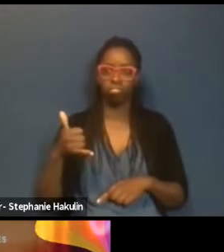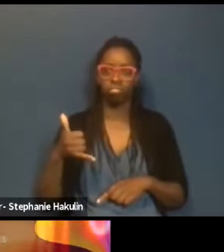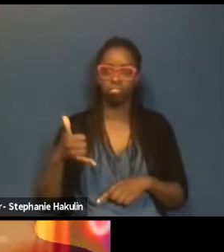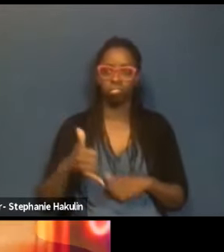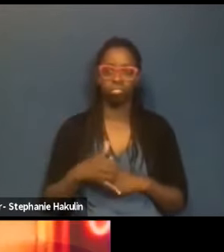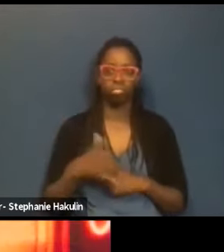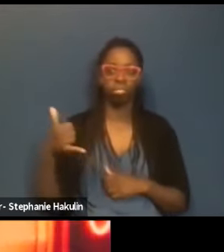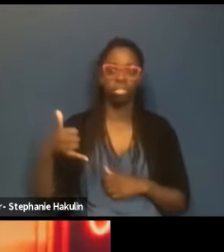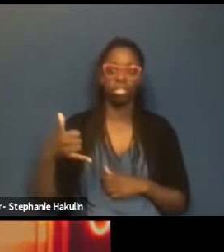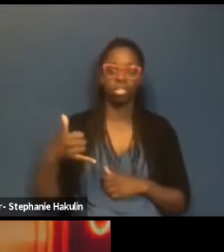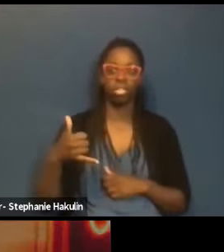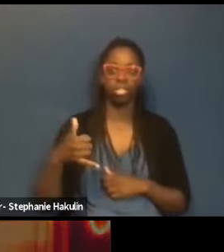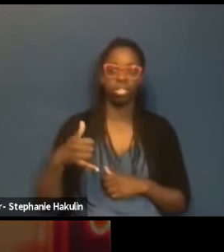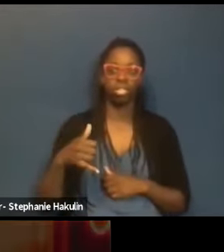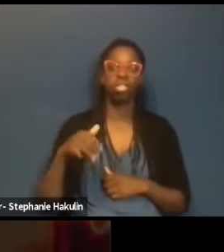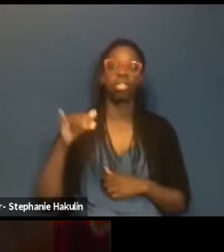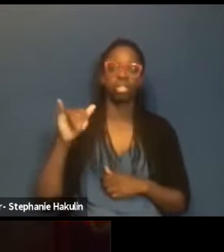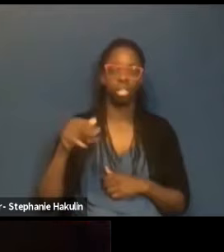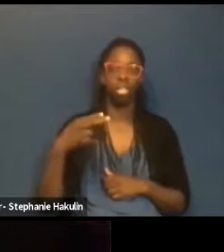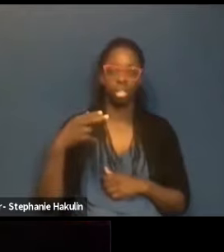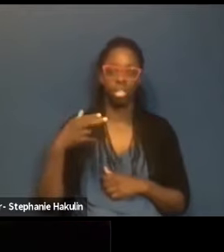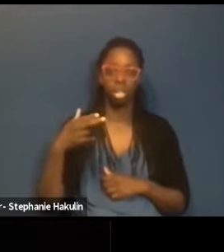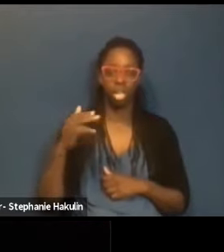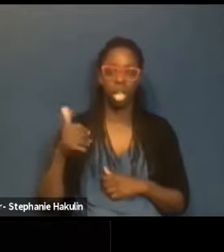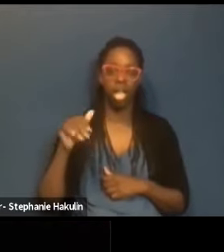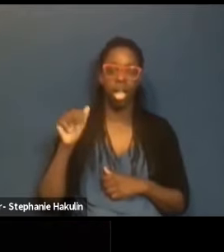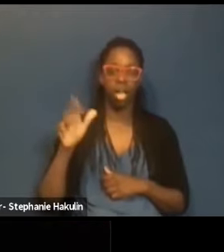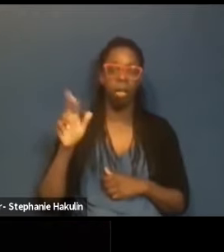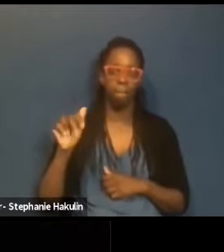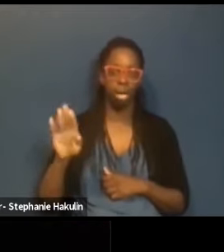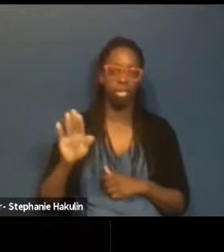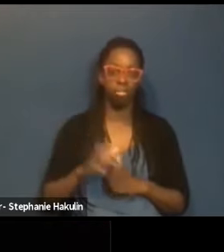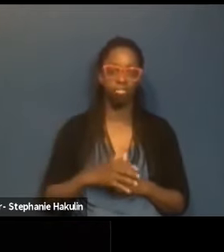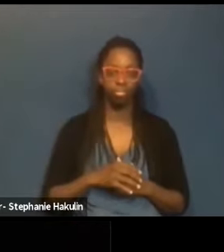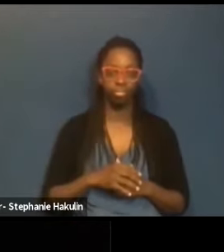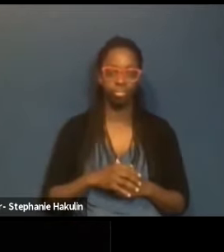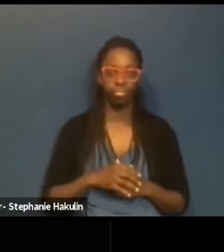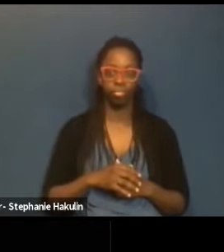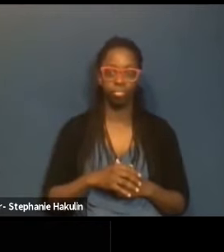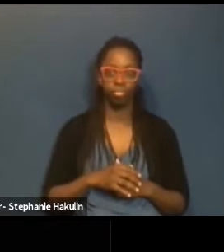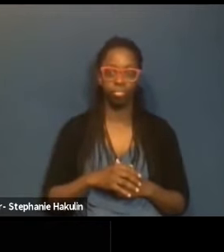Nastain, Ehidina Saratul Mustakim, Saratul Azina and Amta